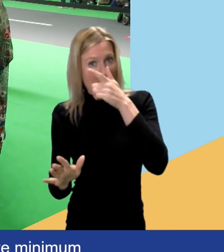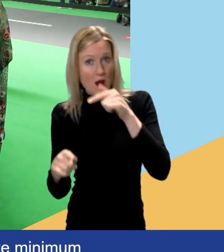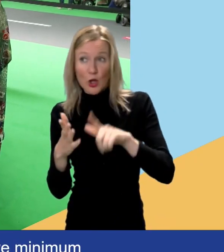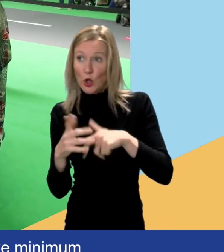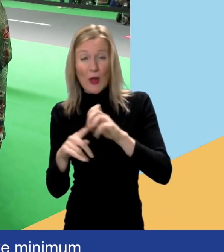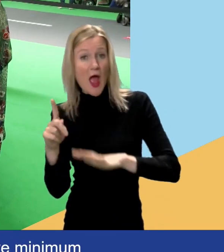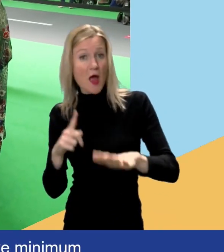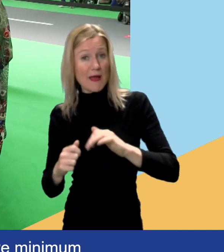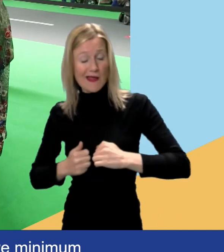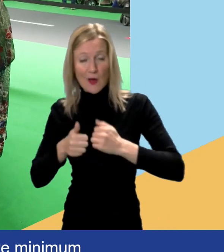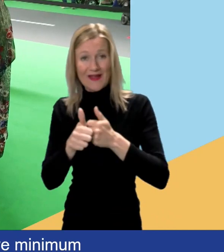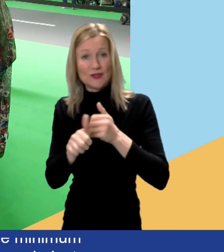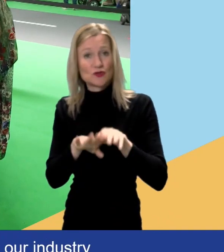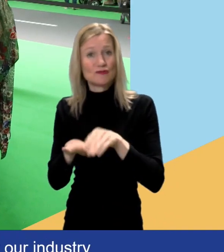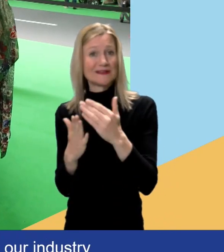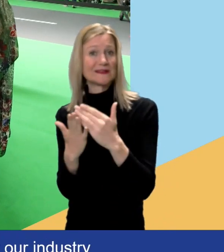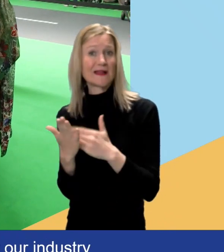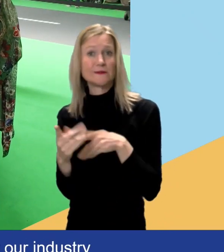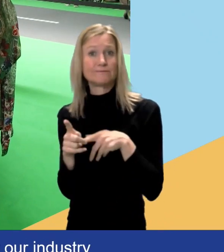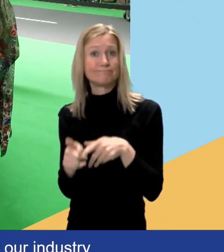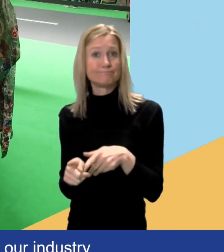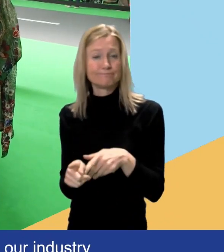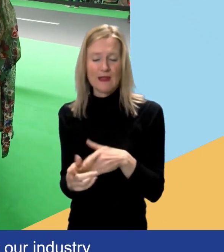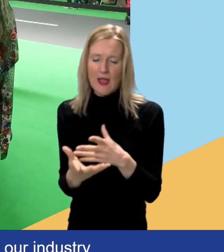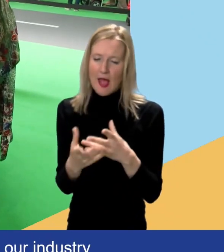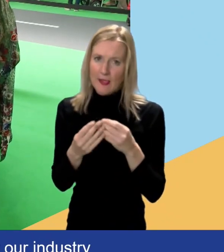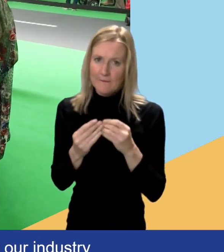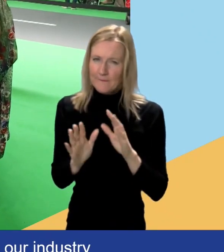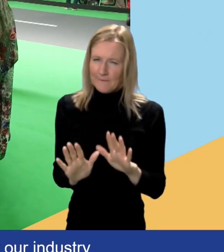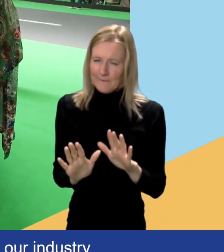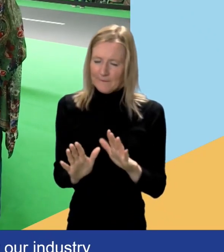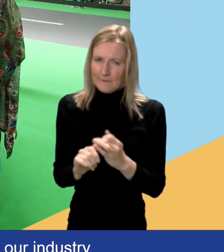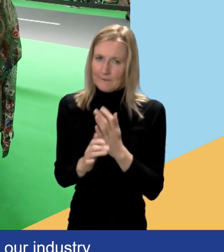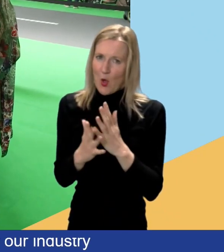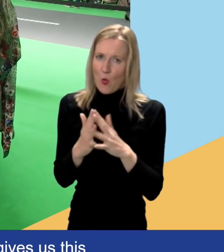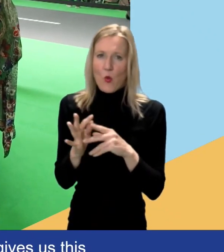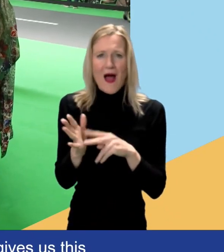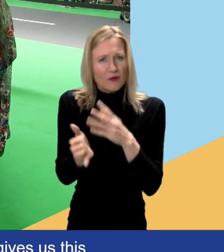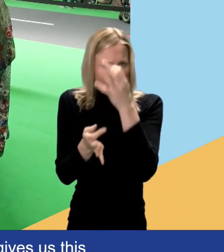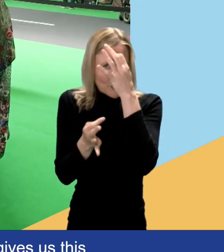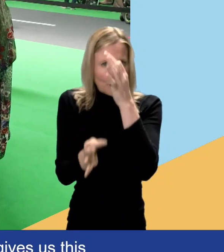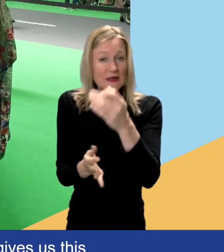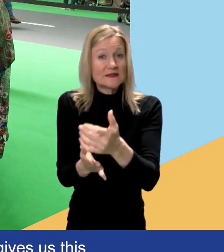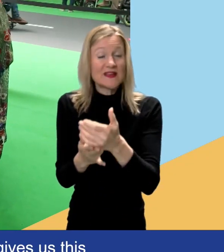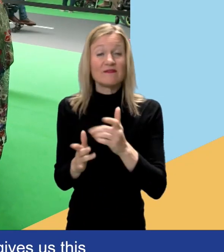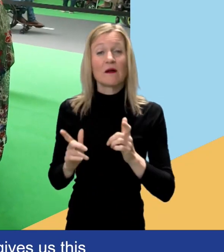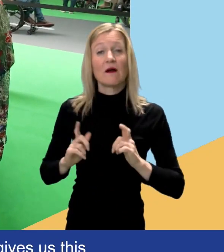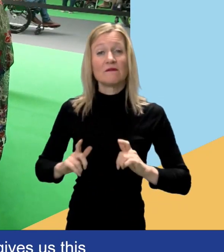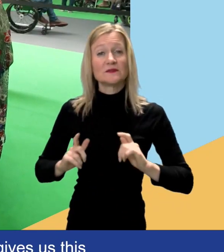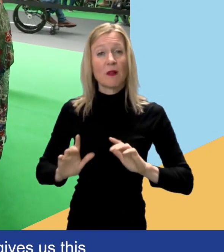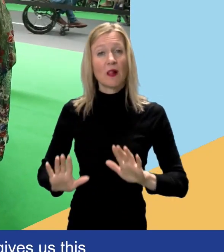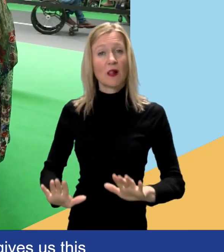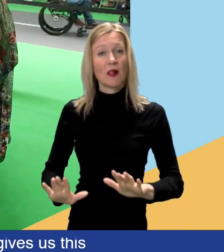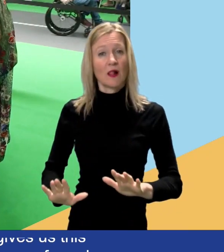put together, and it's really good because it gives us this base level standard for all WAVs to make sure they are safe and they are comfortable and we're not left